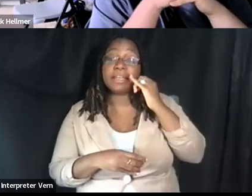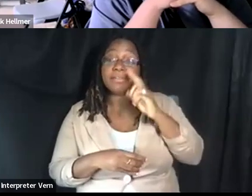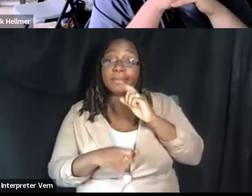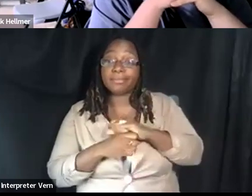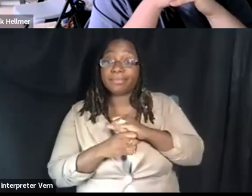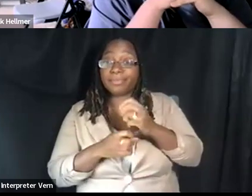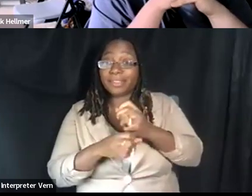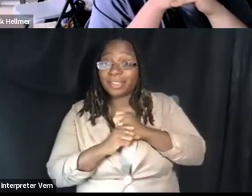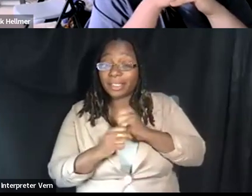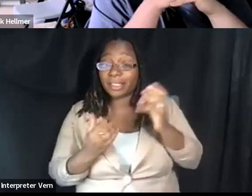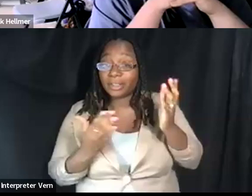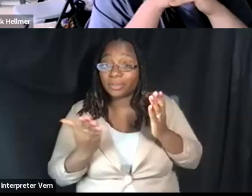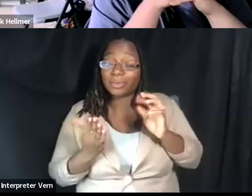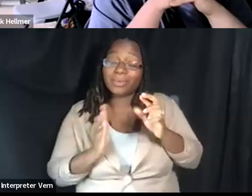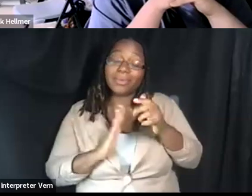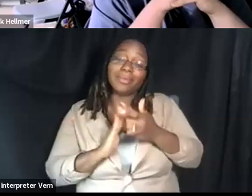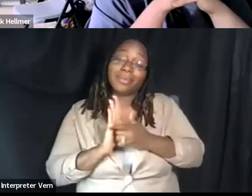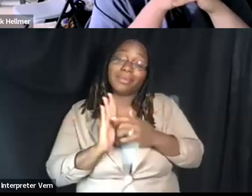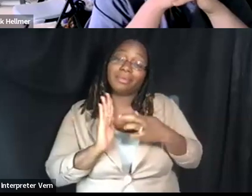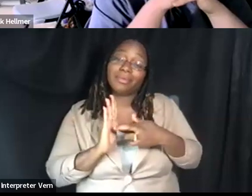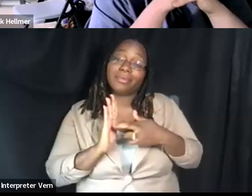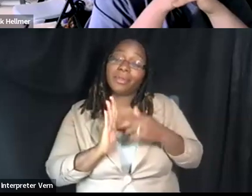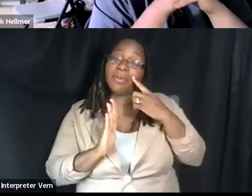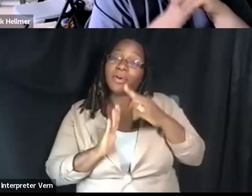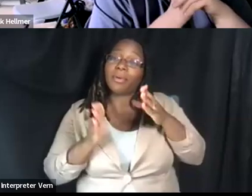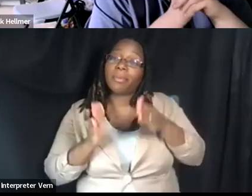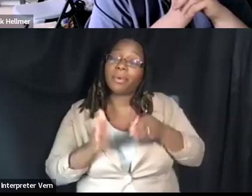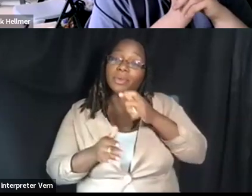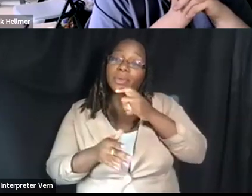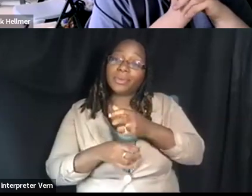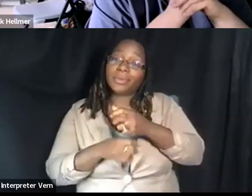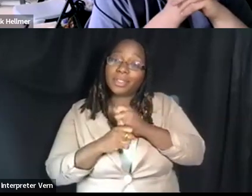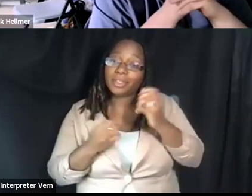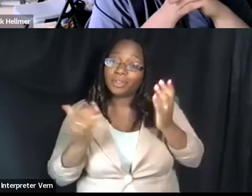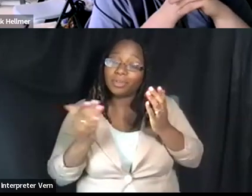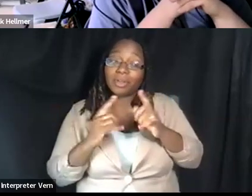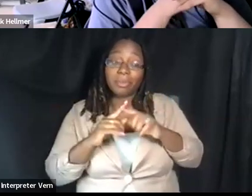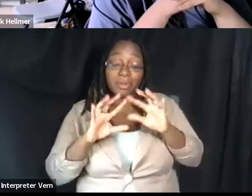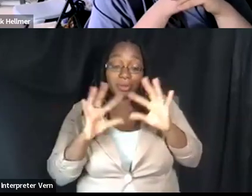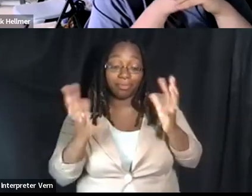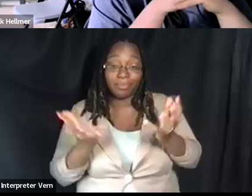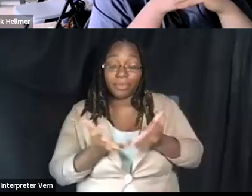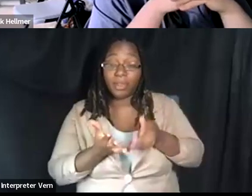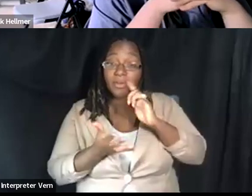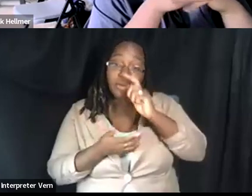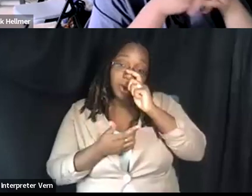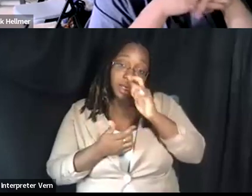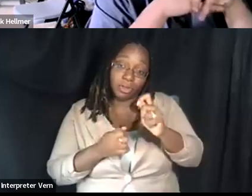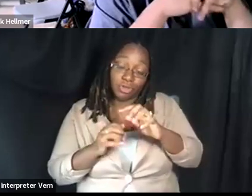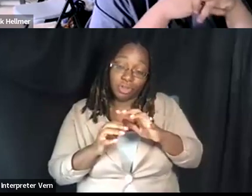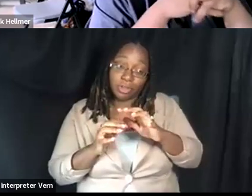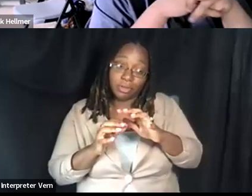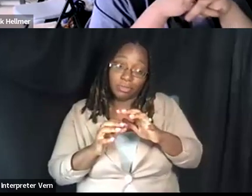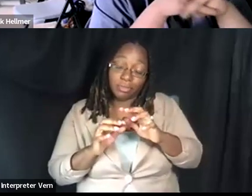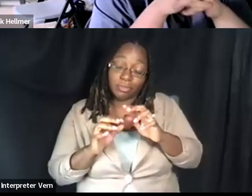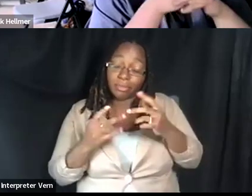they are a legal representative of somebody getting services, but in that broader category of interested parties, for sure. And I would